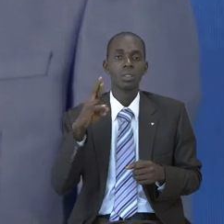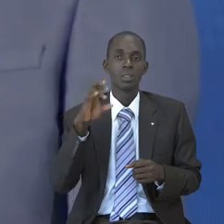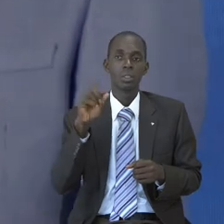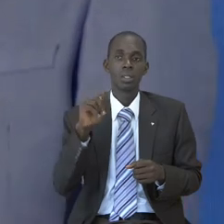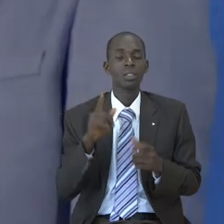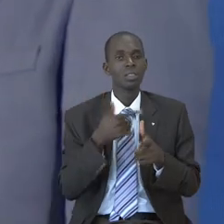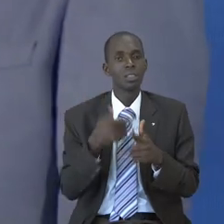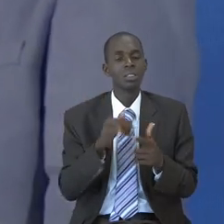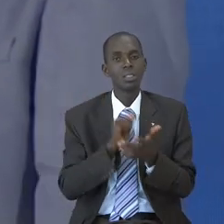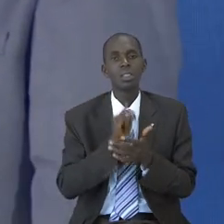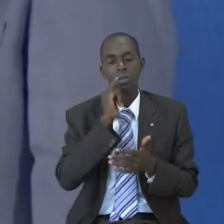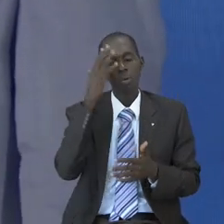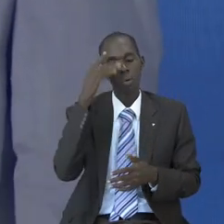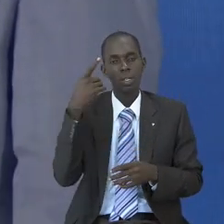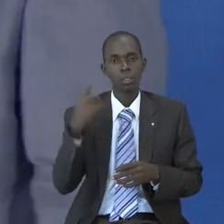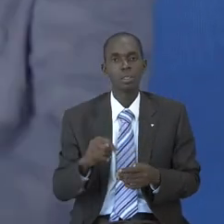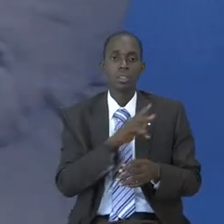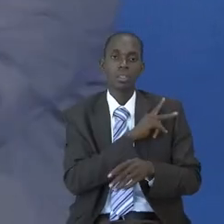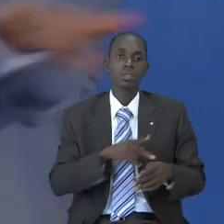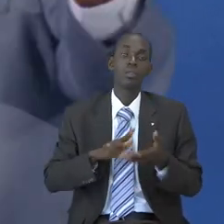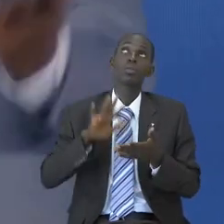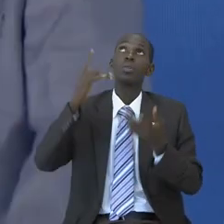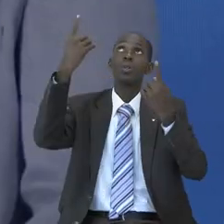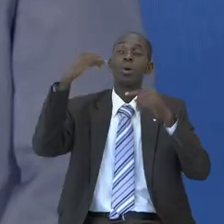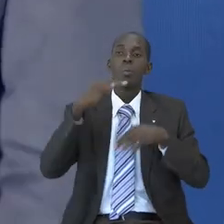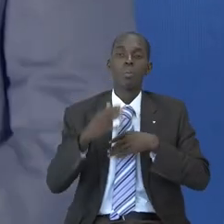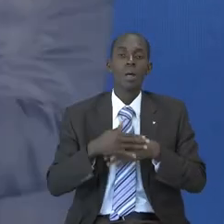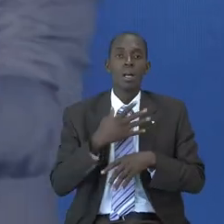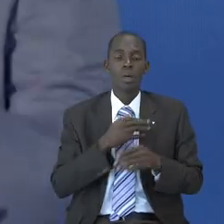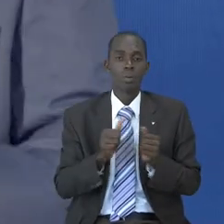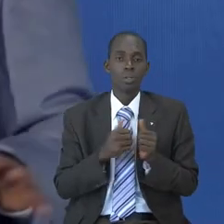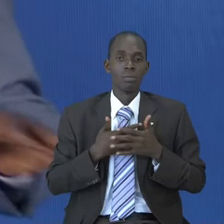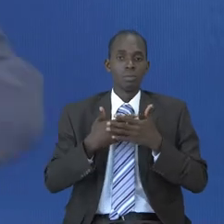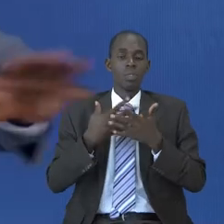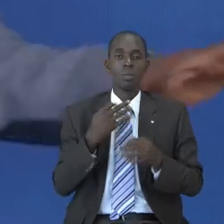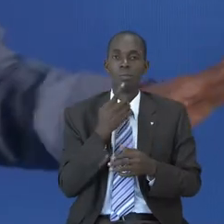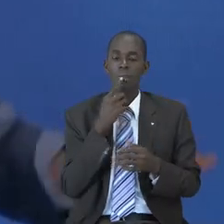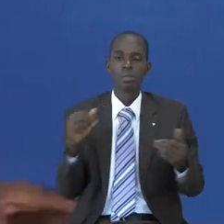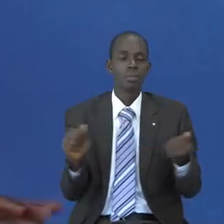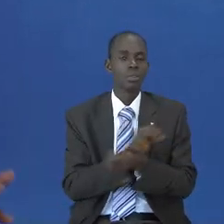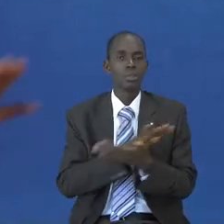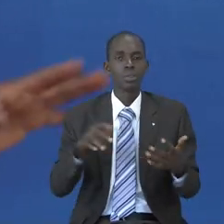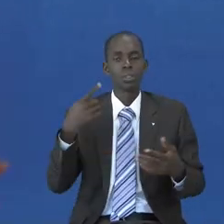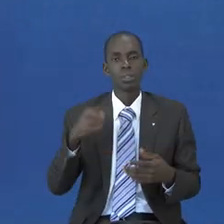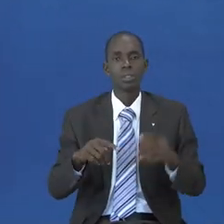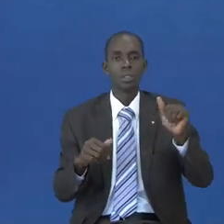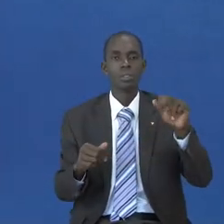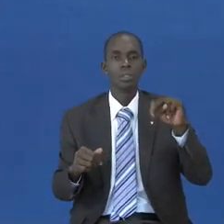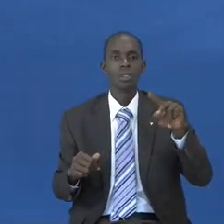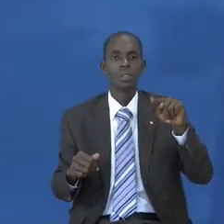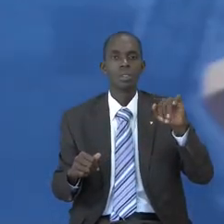back, and then with the breath of his mouth he destroyed the Antichrist, and he repaired and